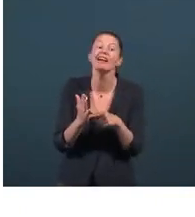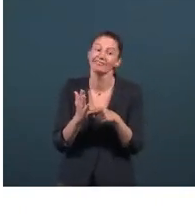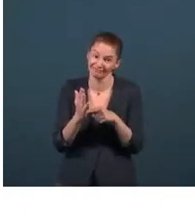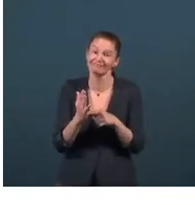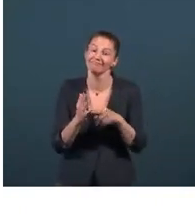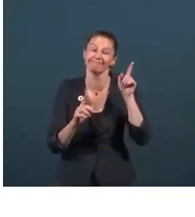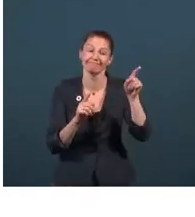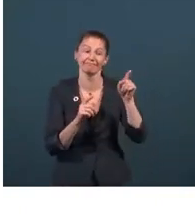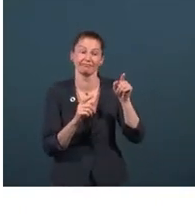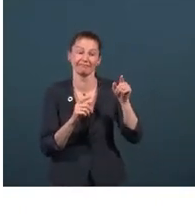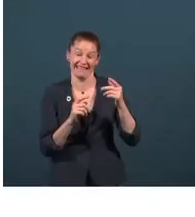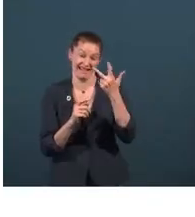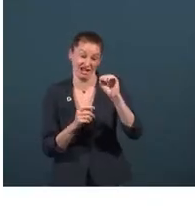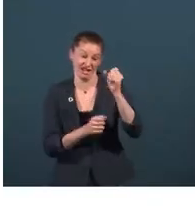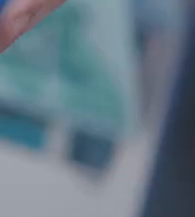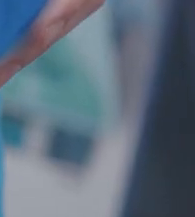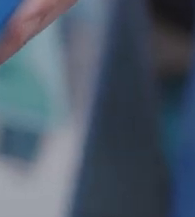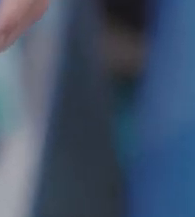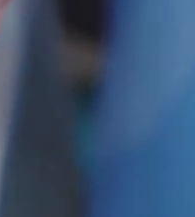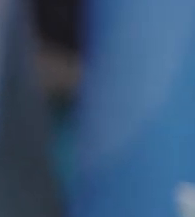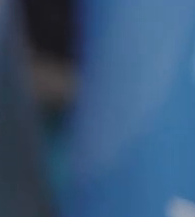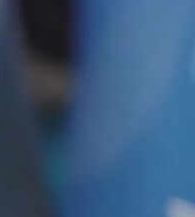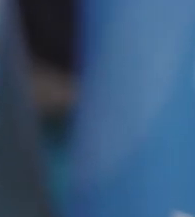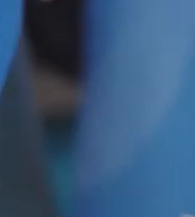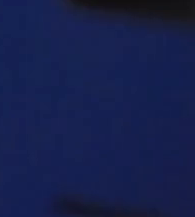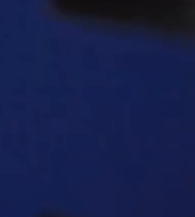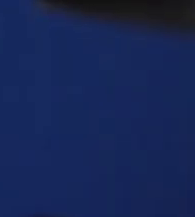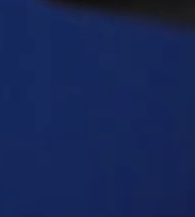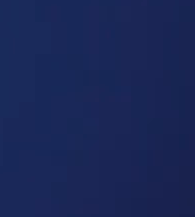ago are not subject to negotiation.